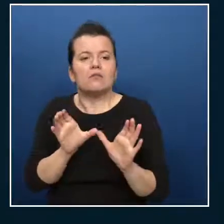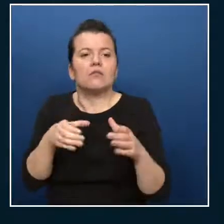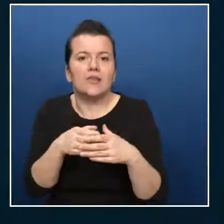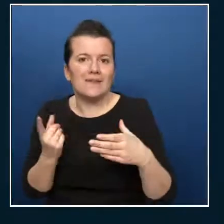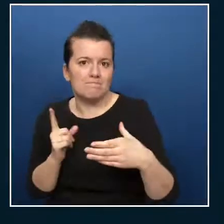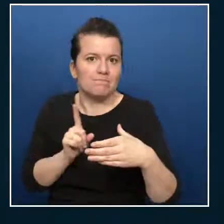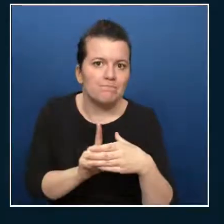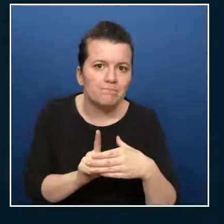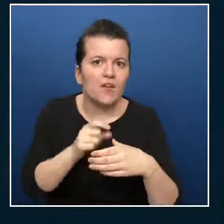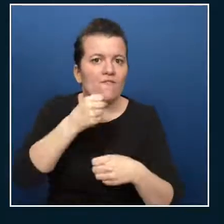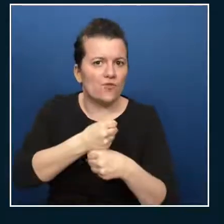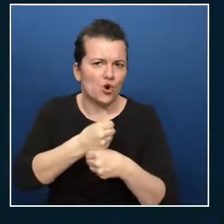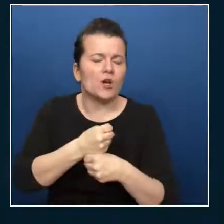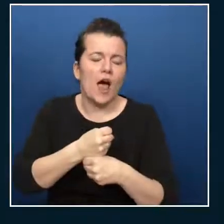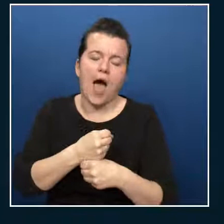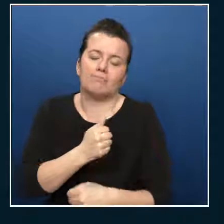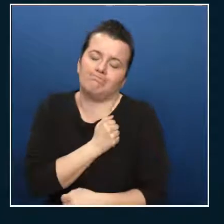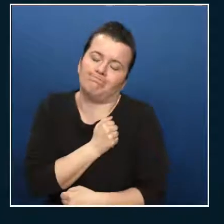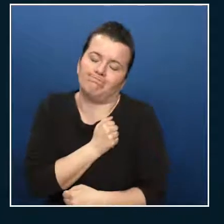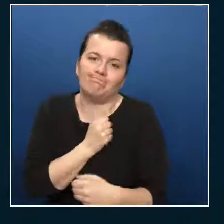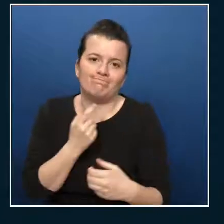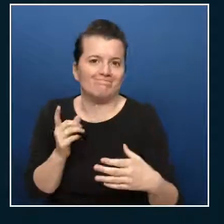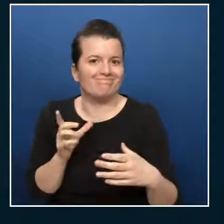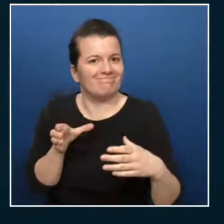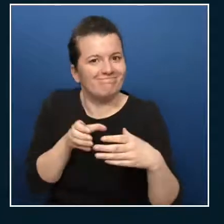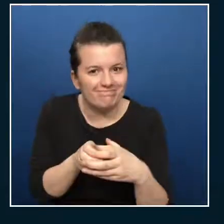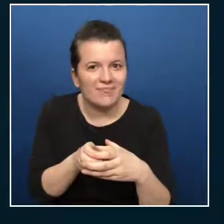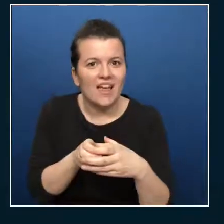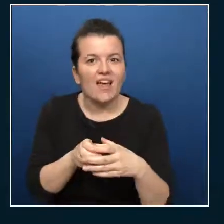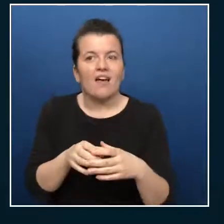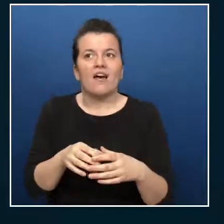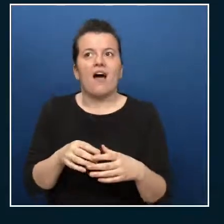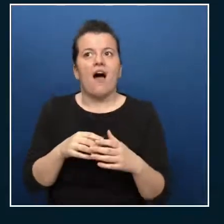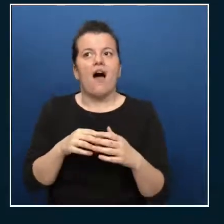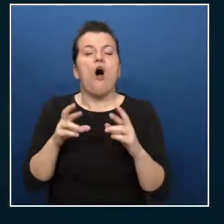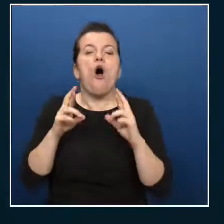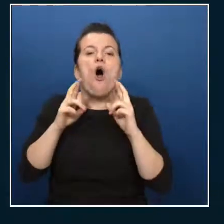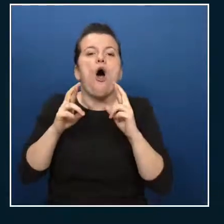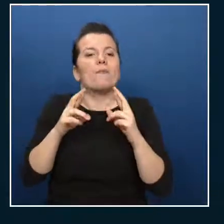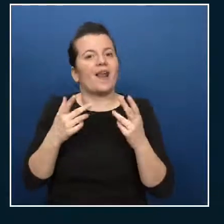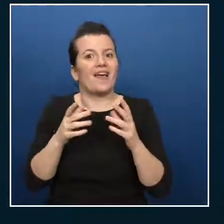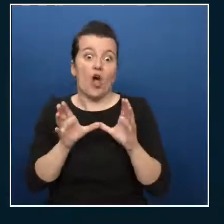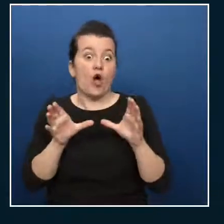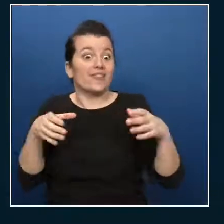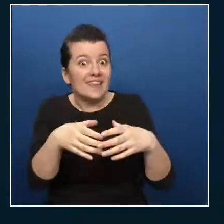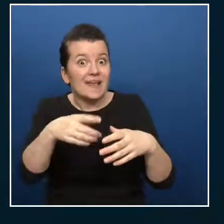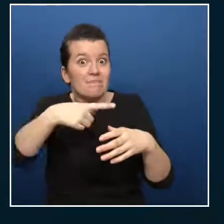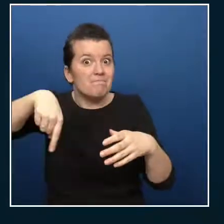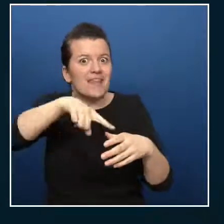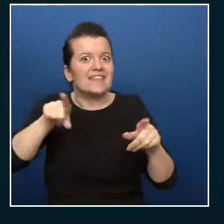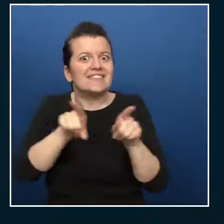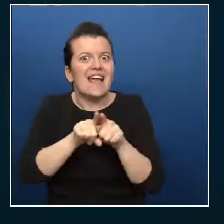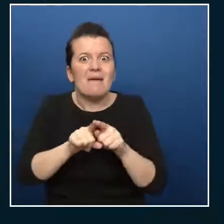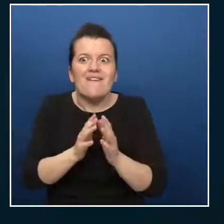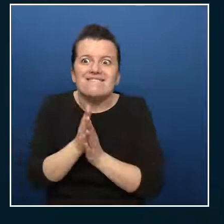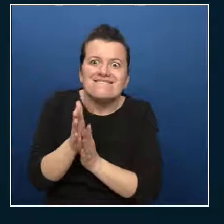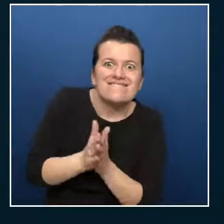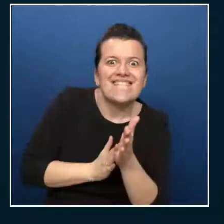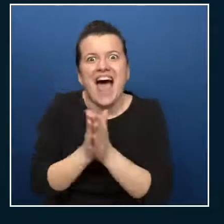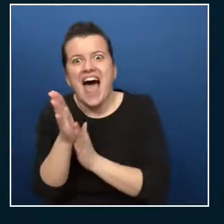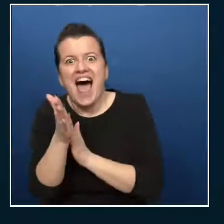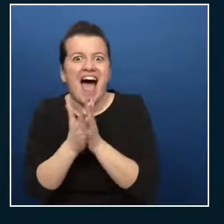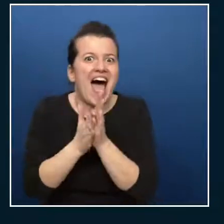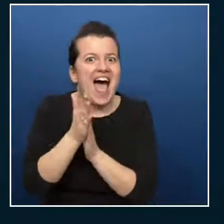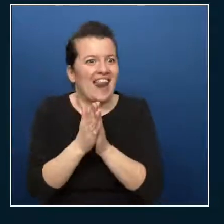had a great team that were also as passionate as me, and bringing things